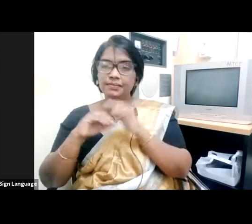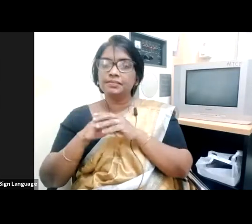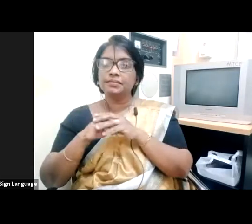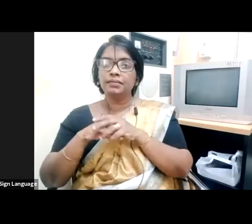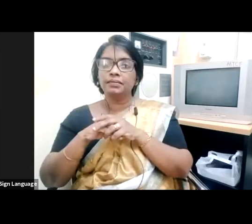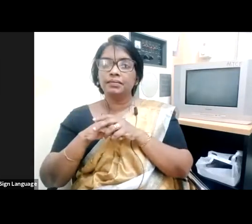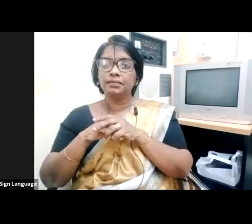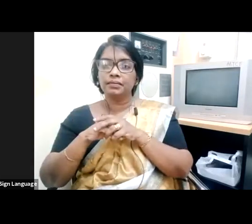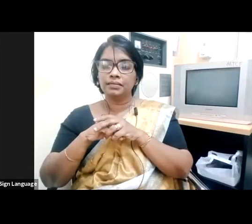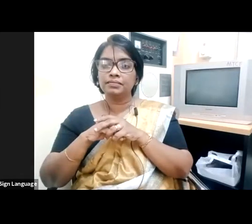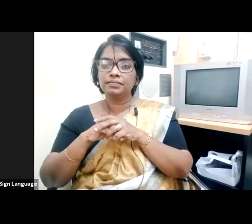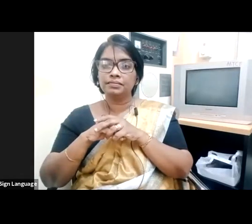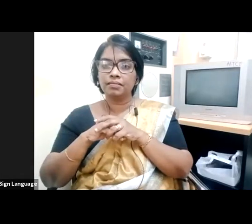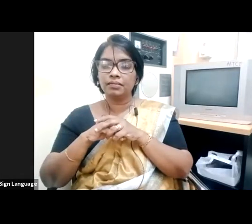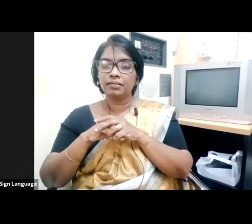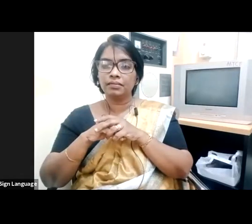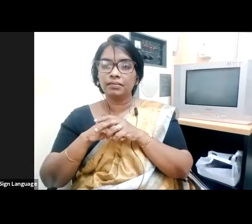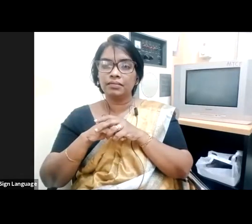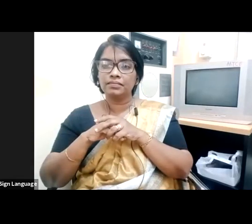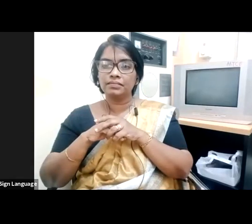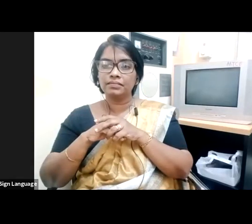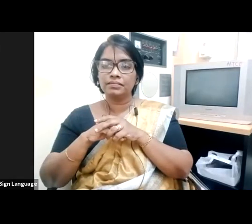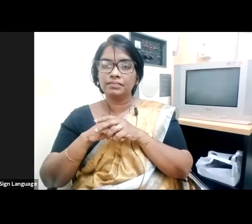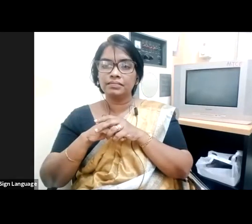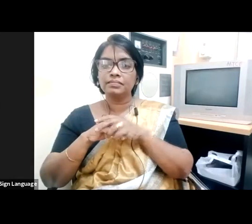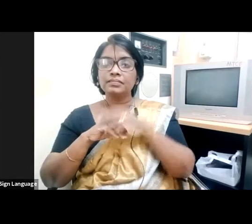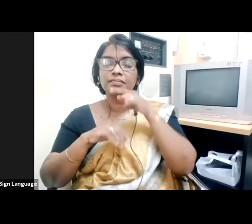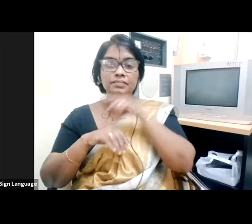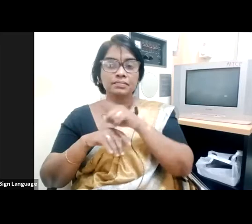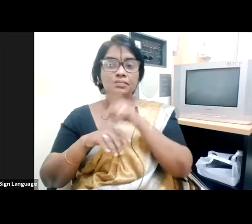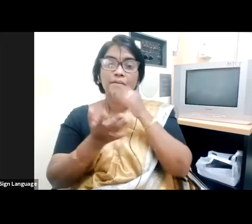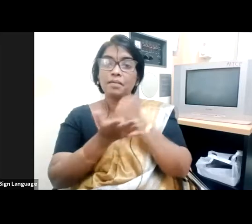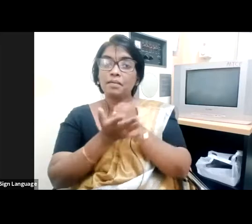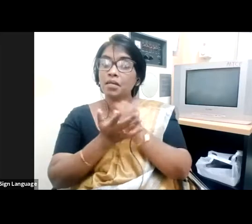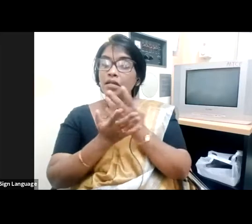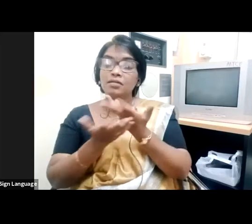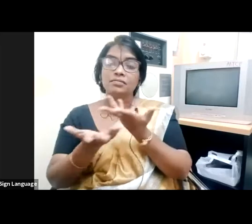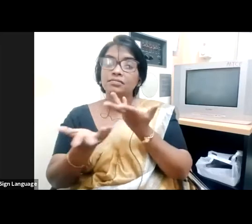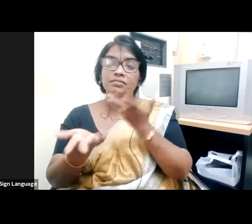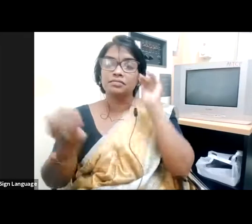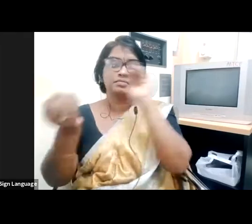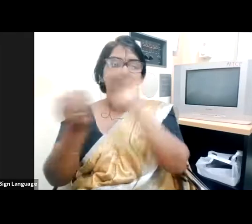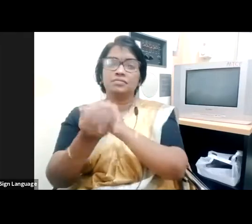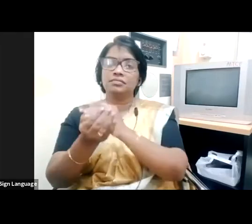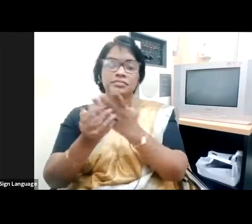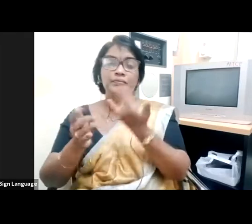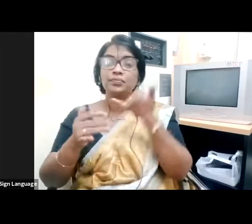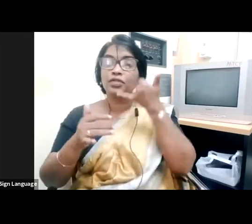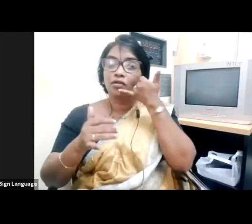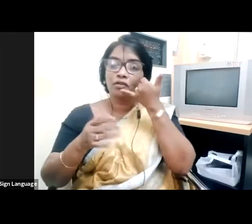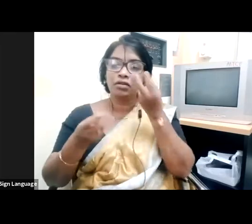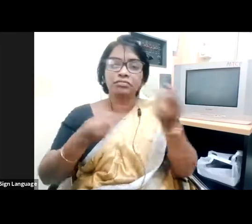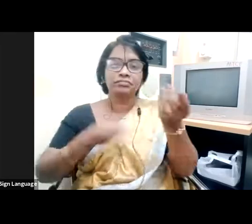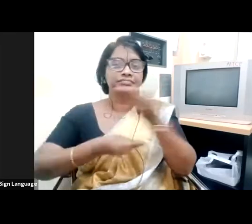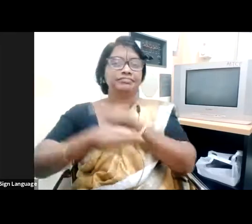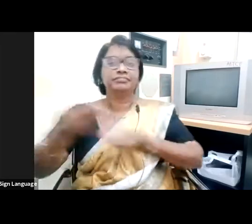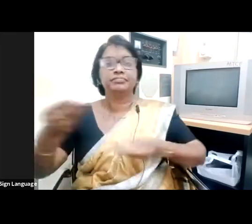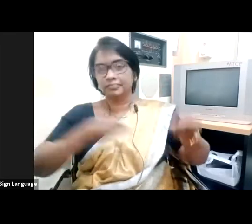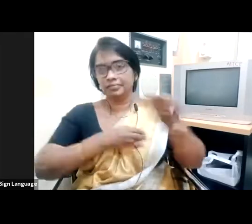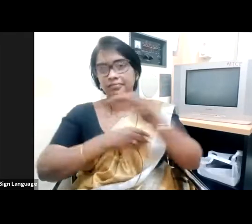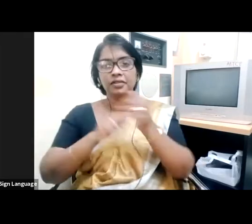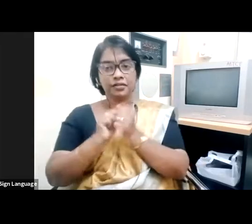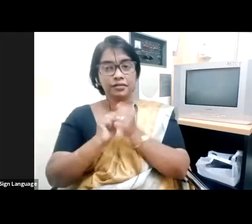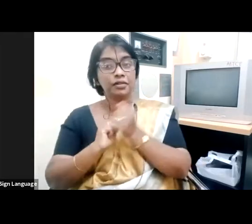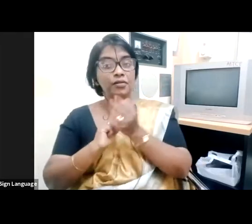the bank because every transaction is carried on their phone. They are able to buy groceries